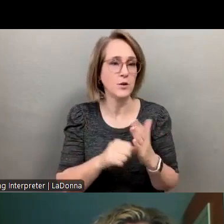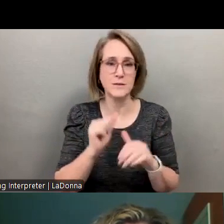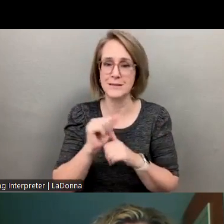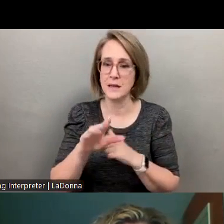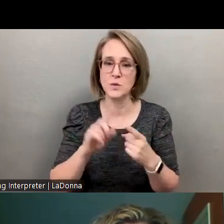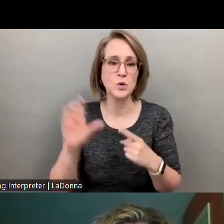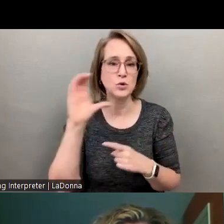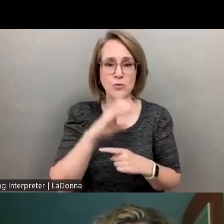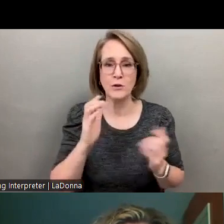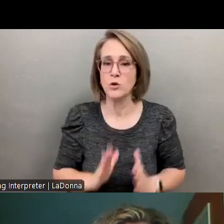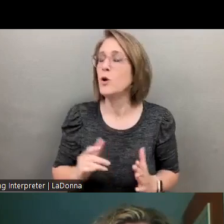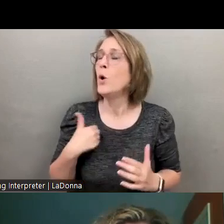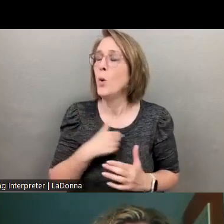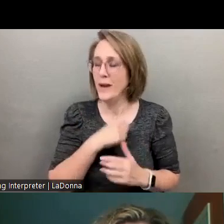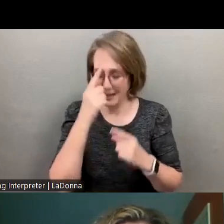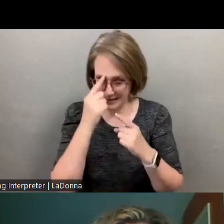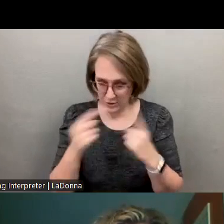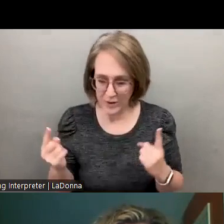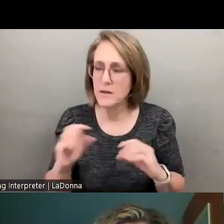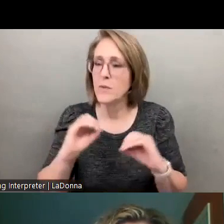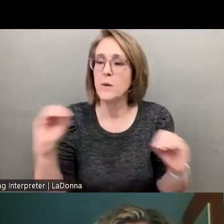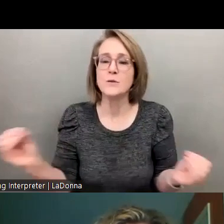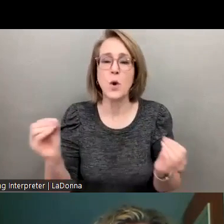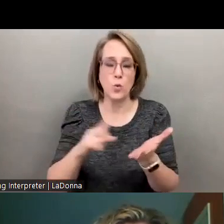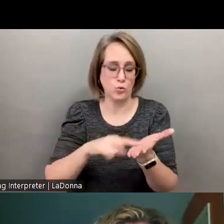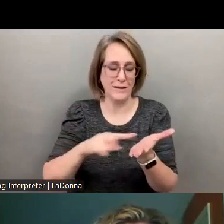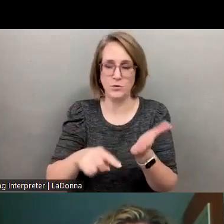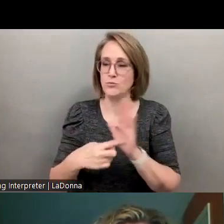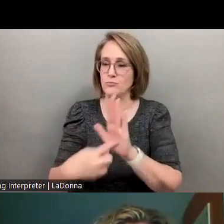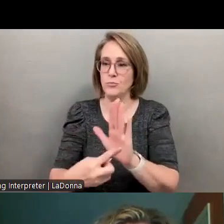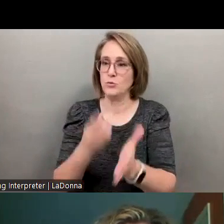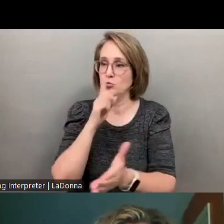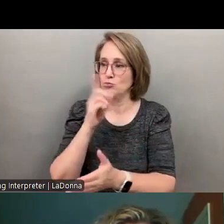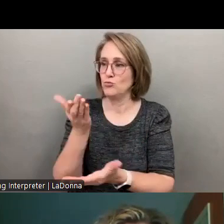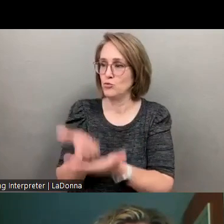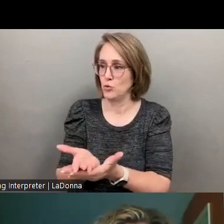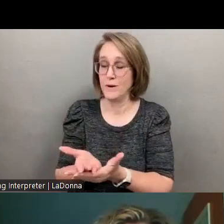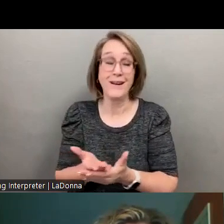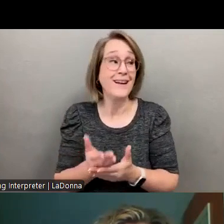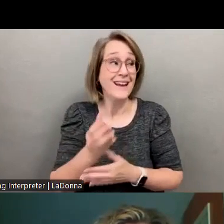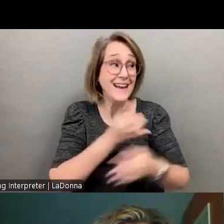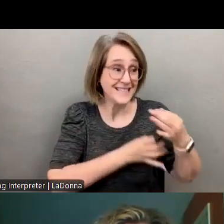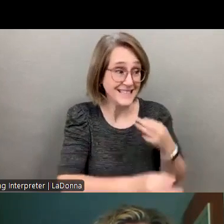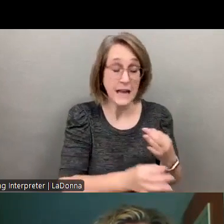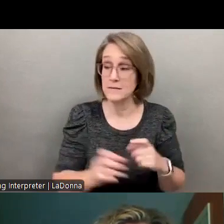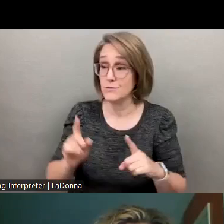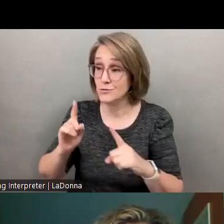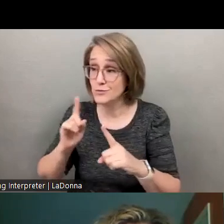presumption. There is no evidence to suggest that it is true. And in fact, quite a bit of evidence to suggest that talking about mental